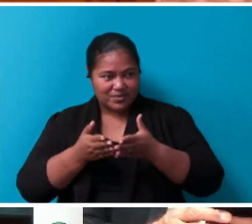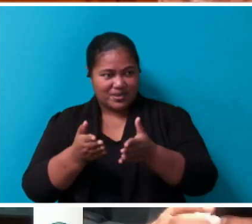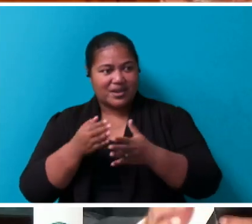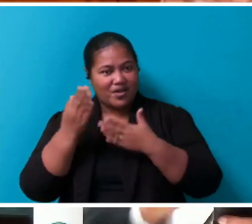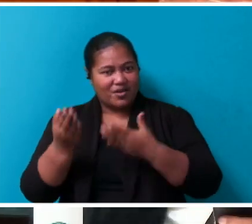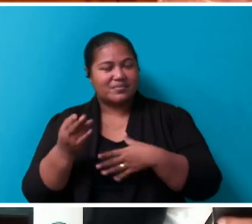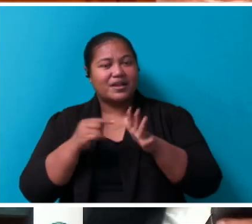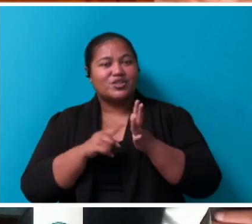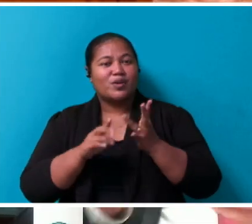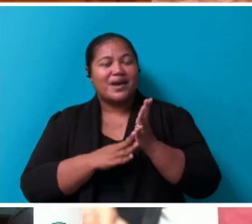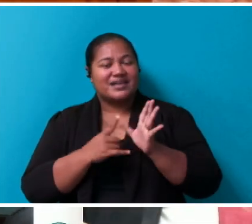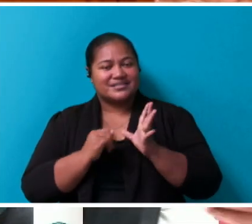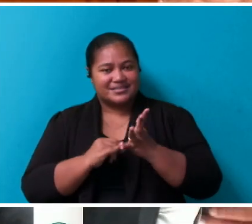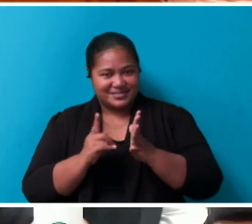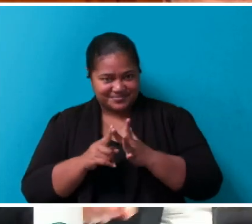Tomasi Tunumbuna.